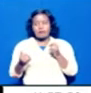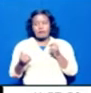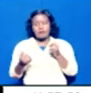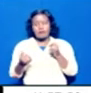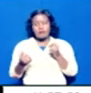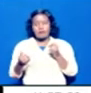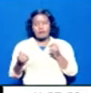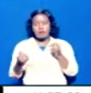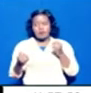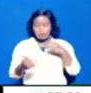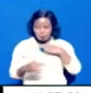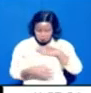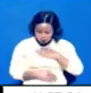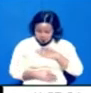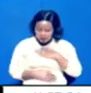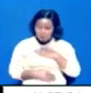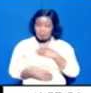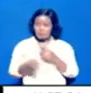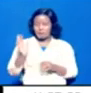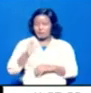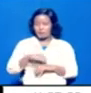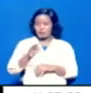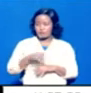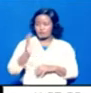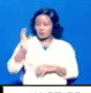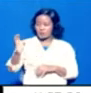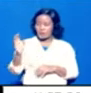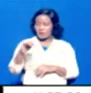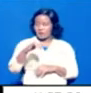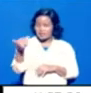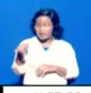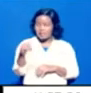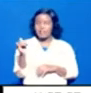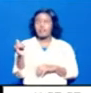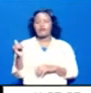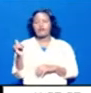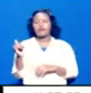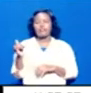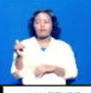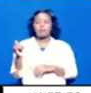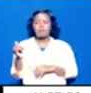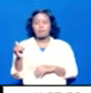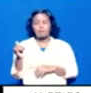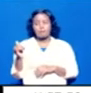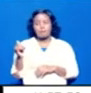Madam Lady Justice, again, I want to